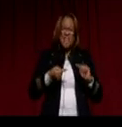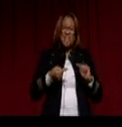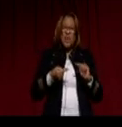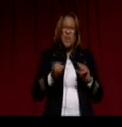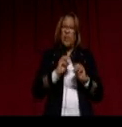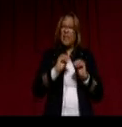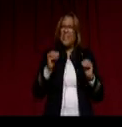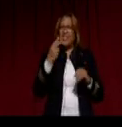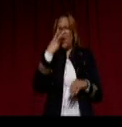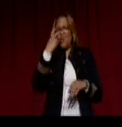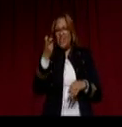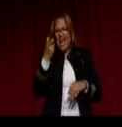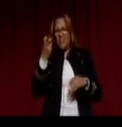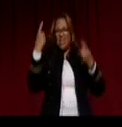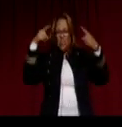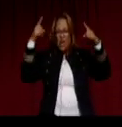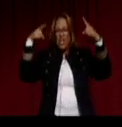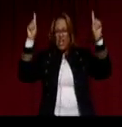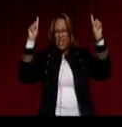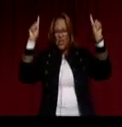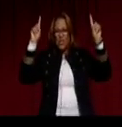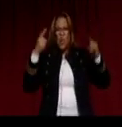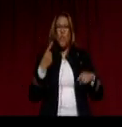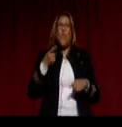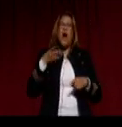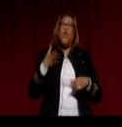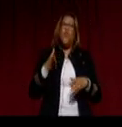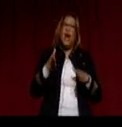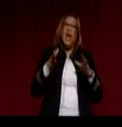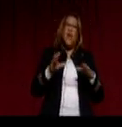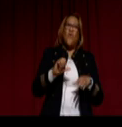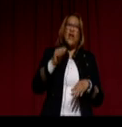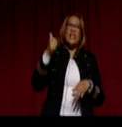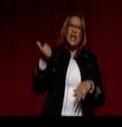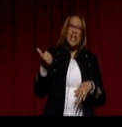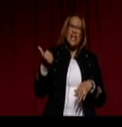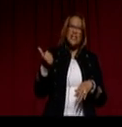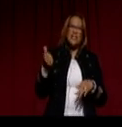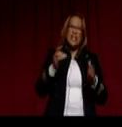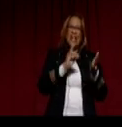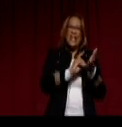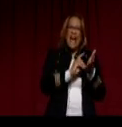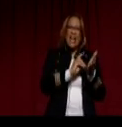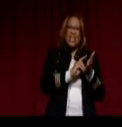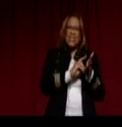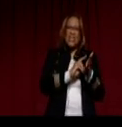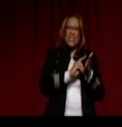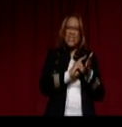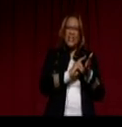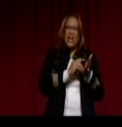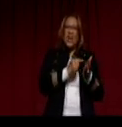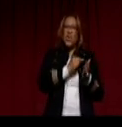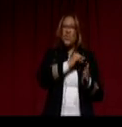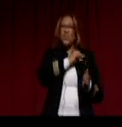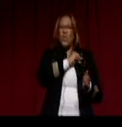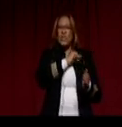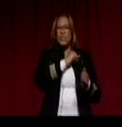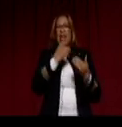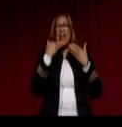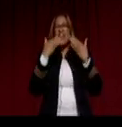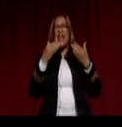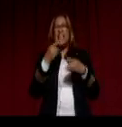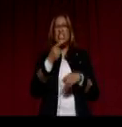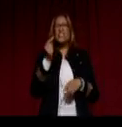there's no doubt that we will get through it one way or another. And Dr. Grossman, thanks to you tonight,